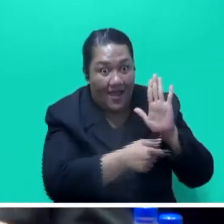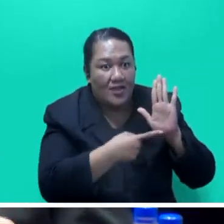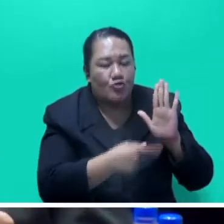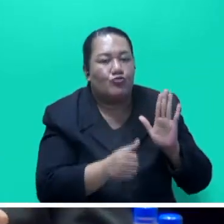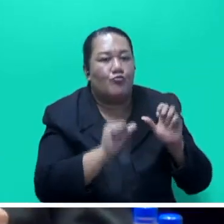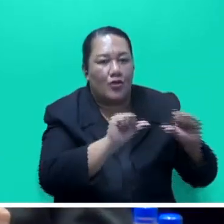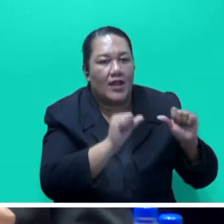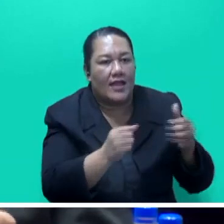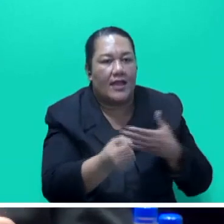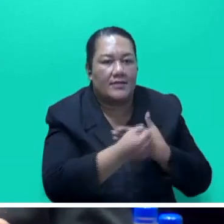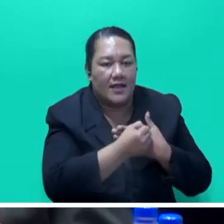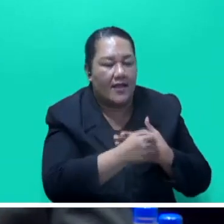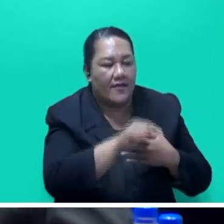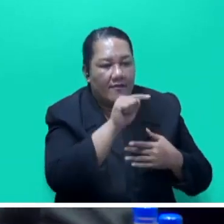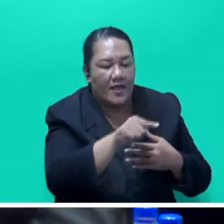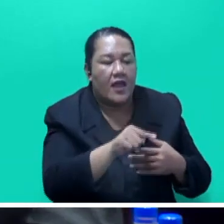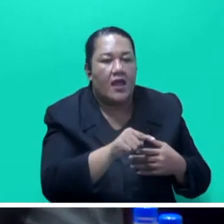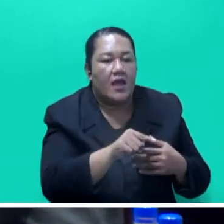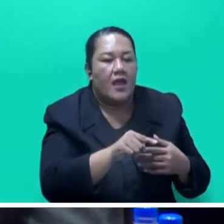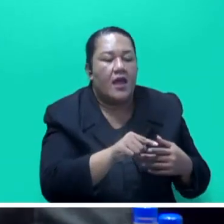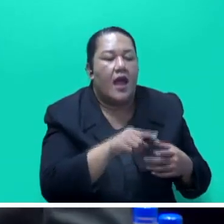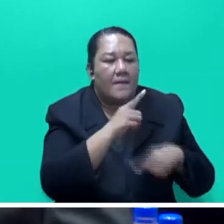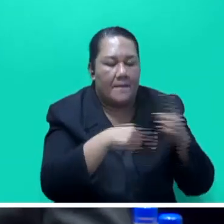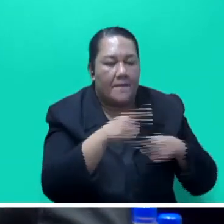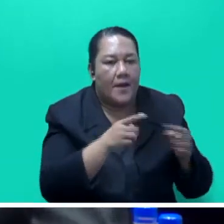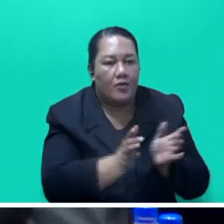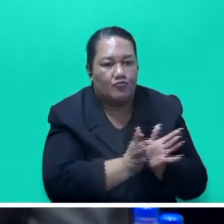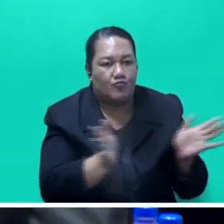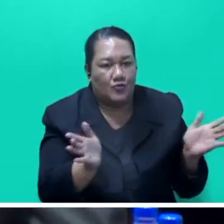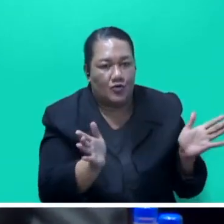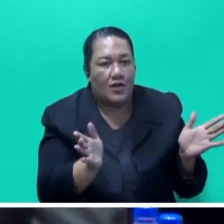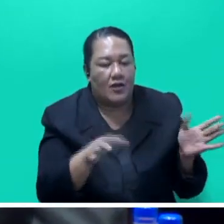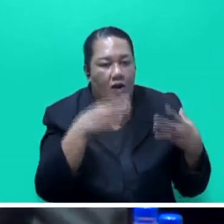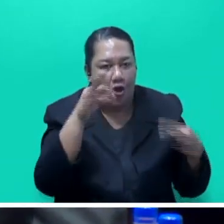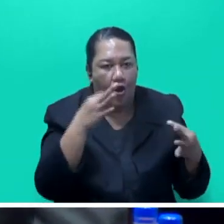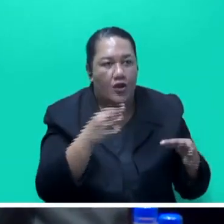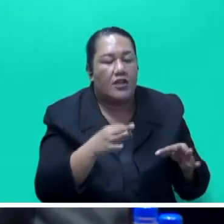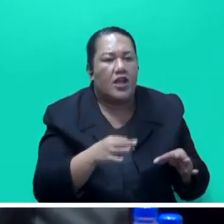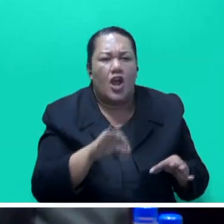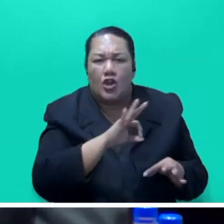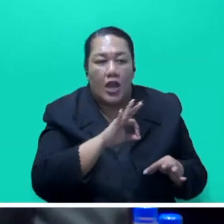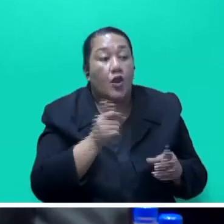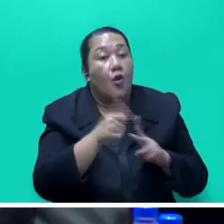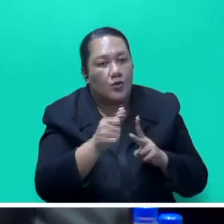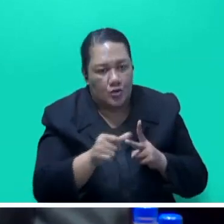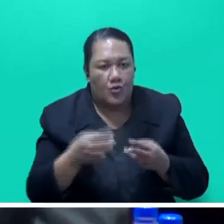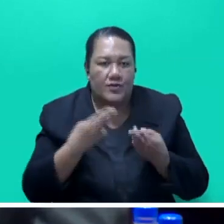safeguards, gives more teeth to the Auditor-General's office, not only in terms of resources, so that, they can work